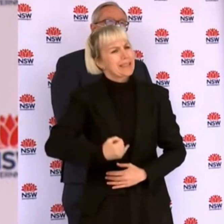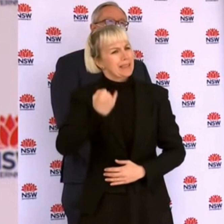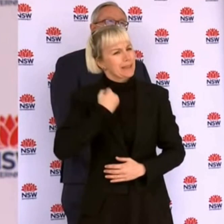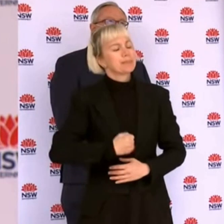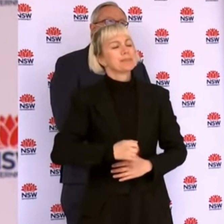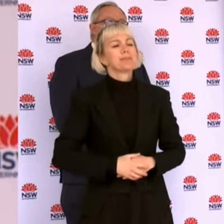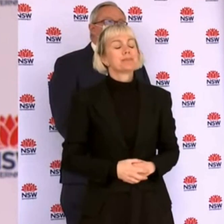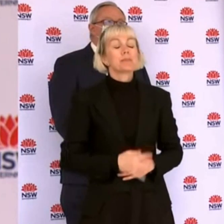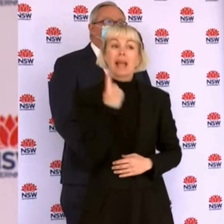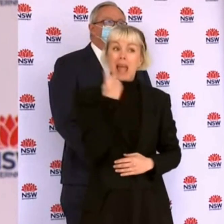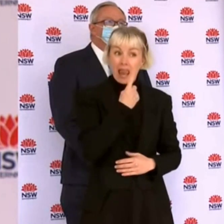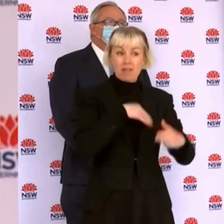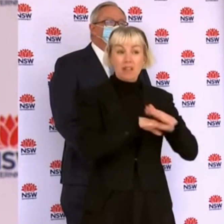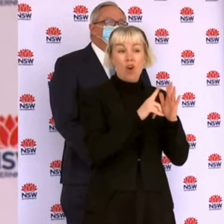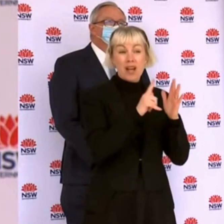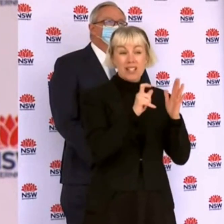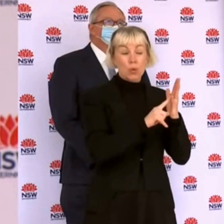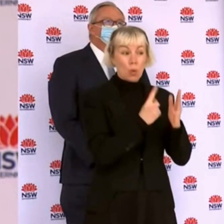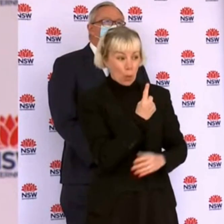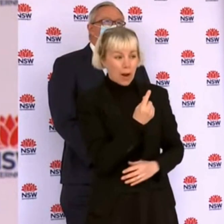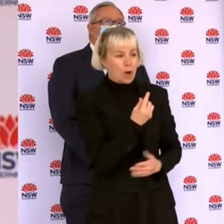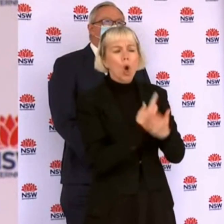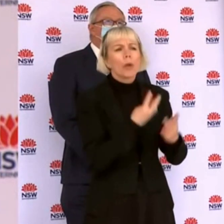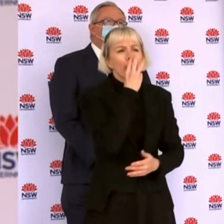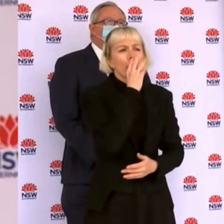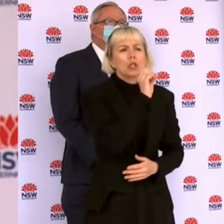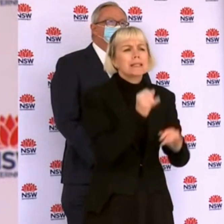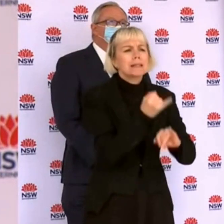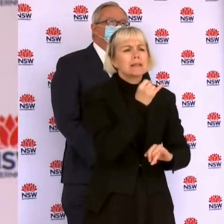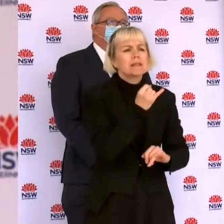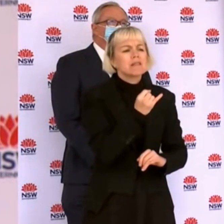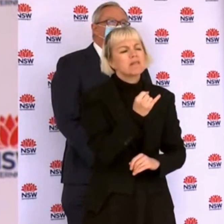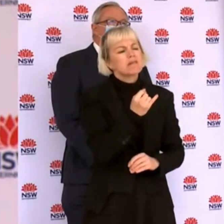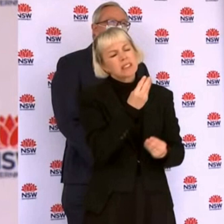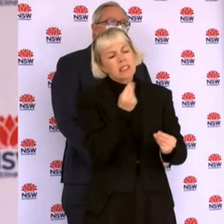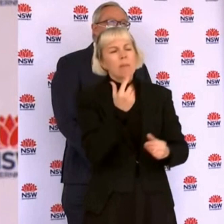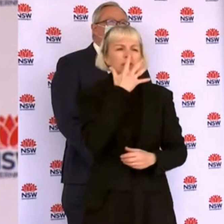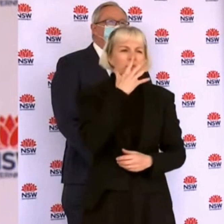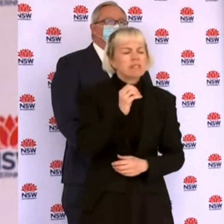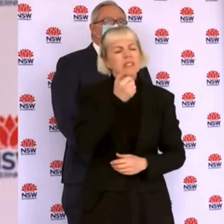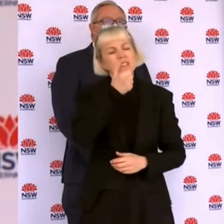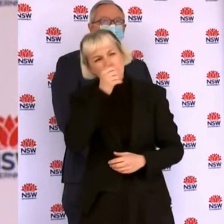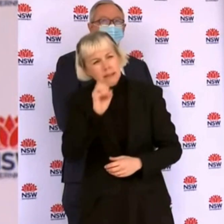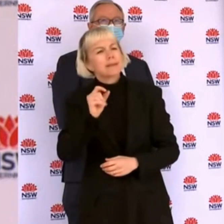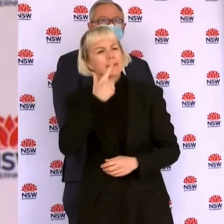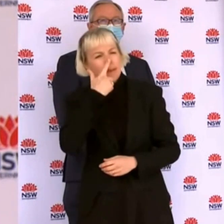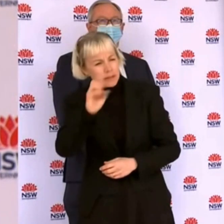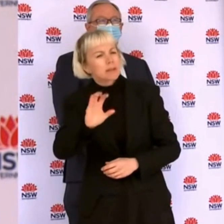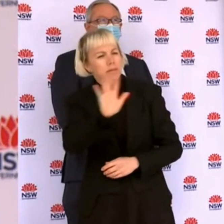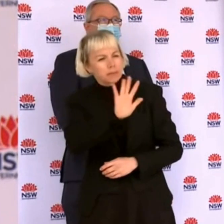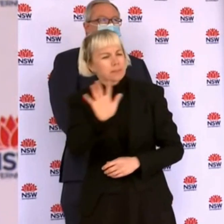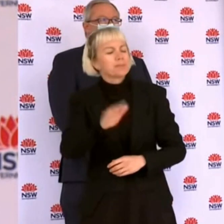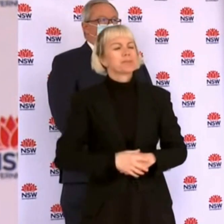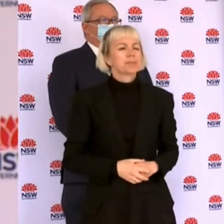Of the 11 people in ICU, 1 is in their 30s, 1 is in their 50s, 5 are in their 60s, and 4 are in their 70s.